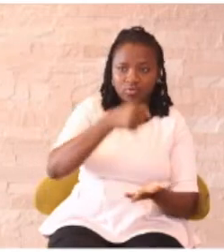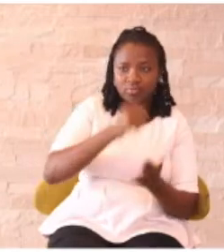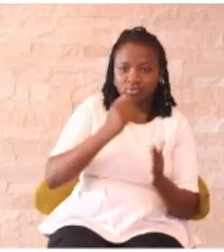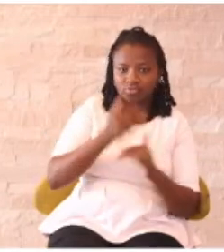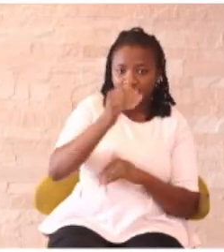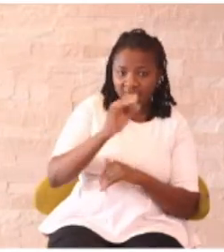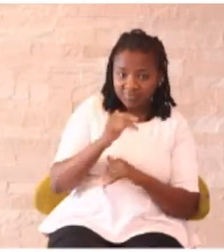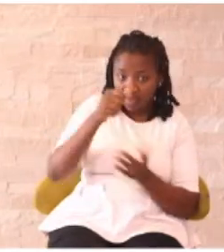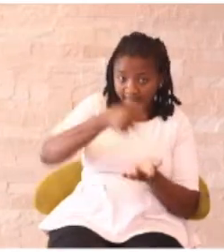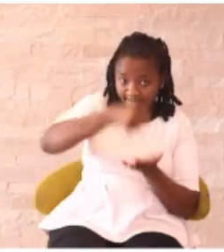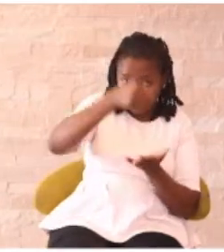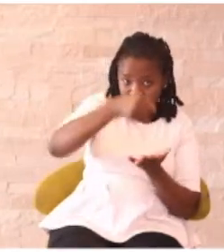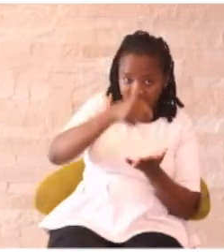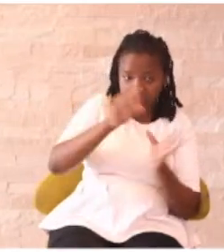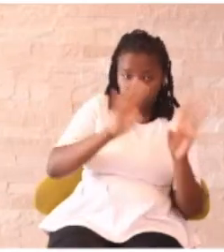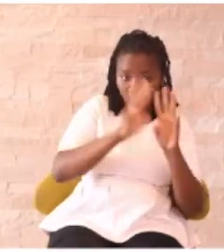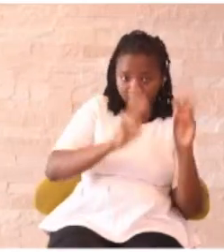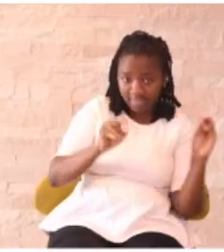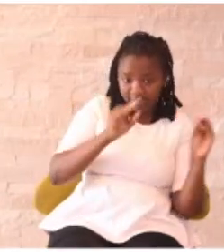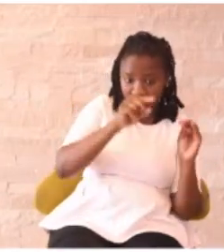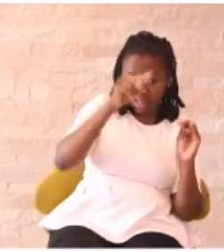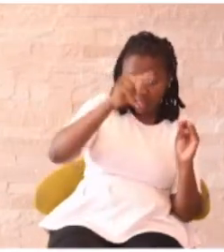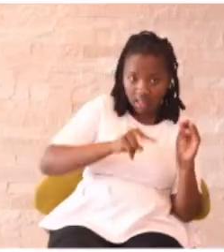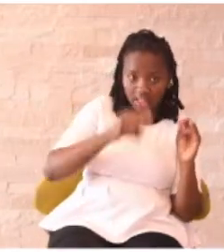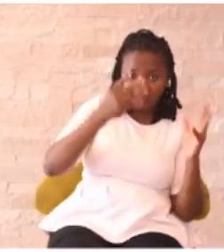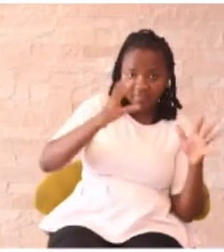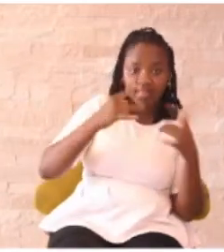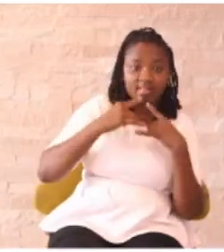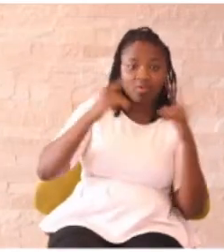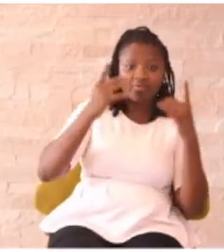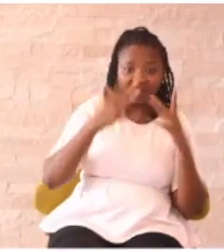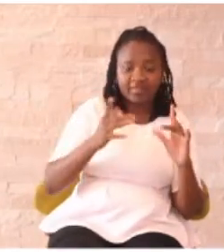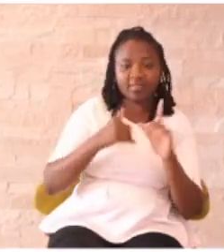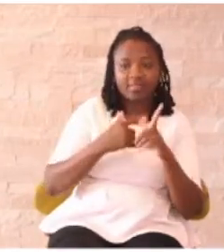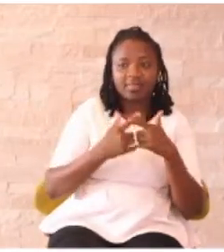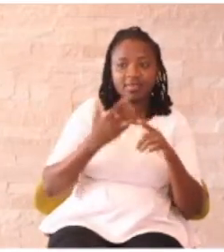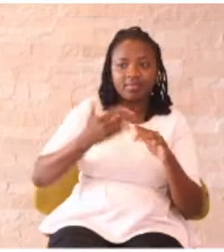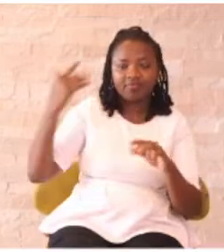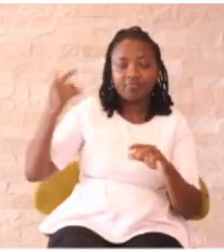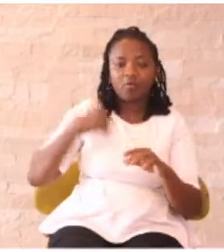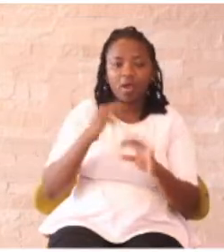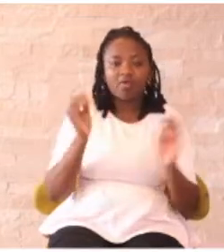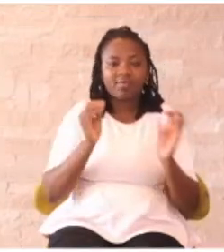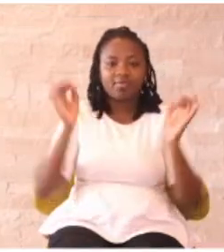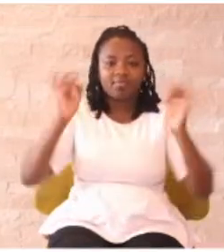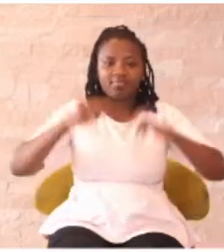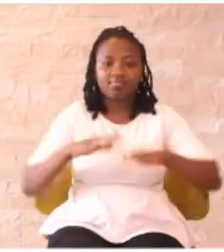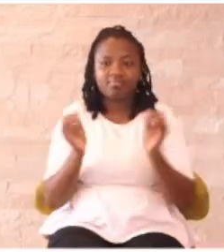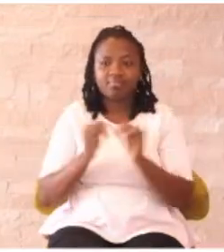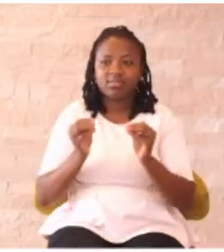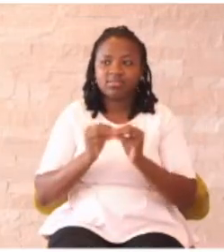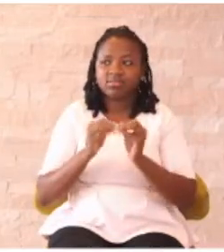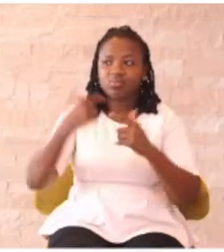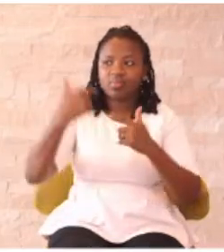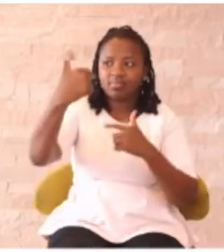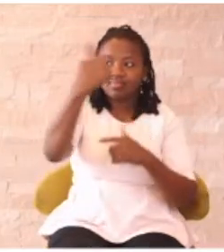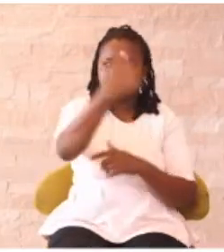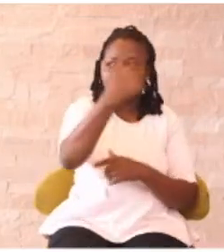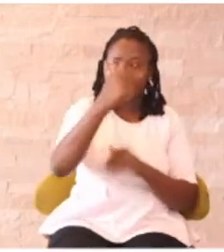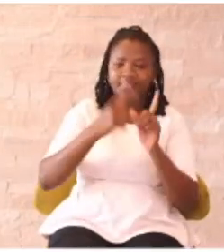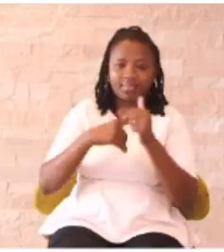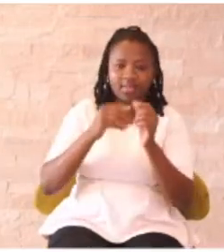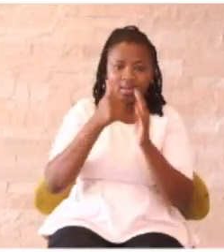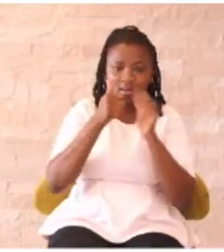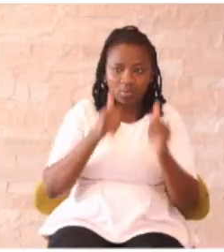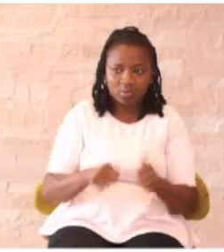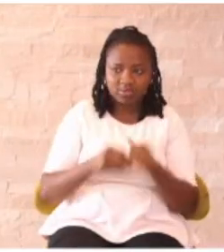of the budget, we did a press conference. First of all, we developed a press release to show